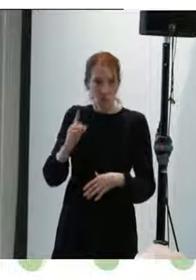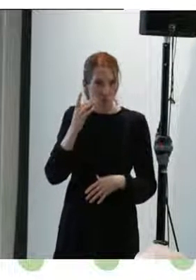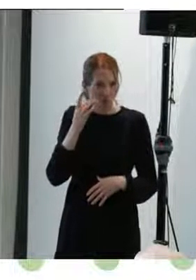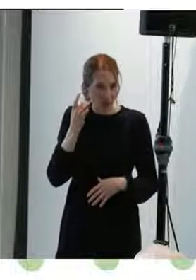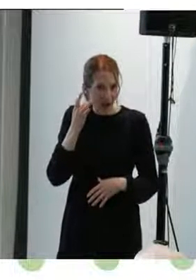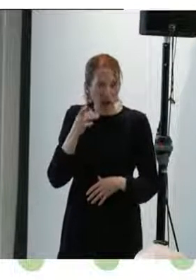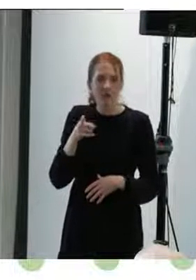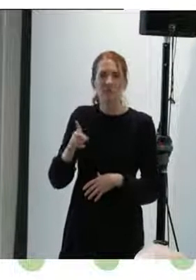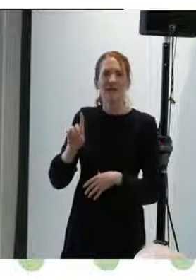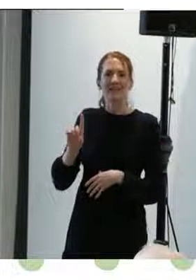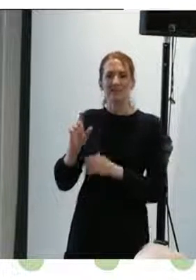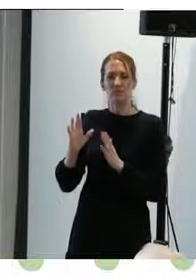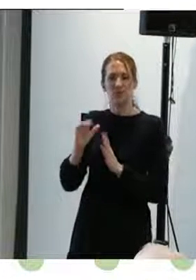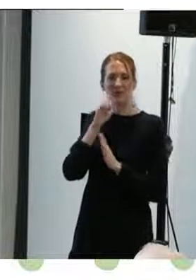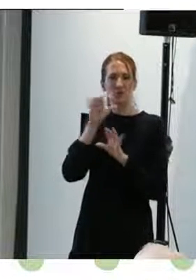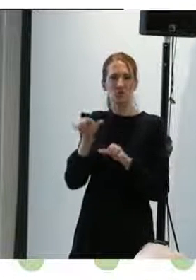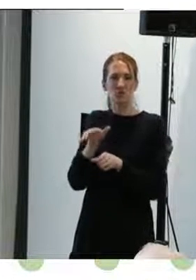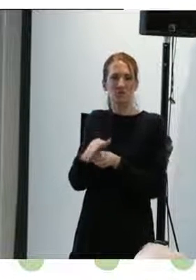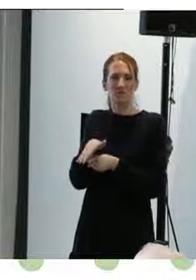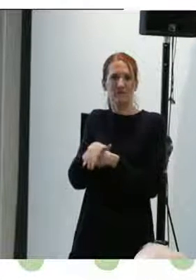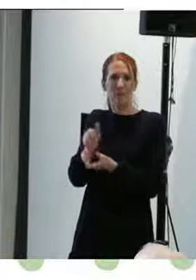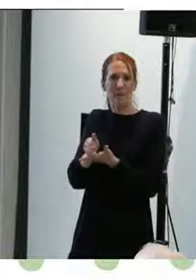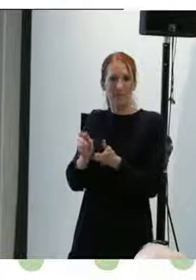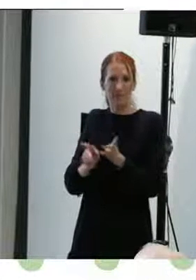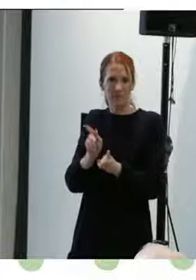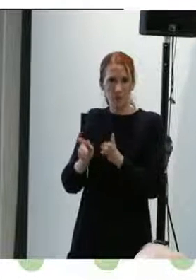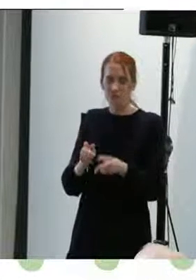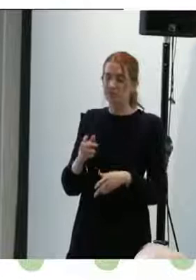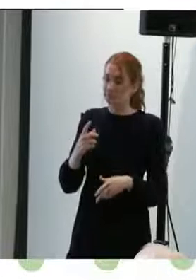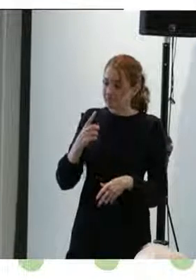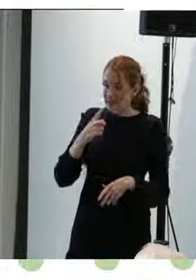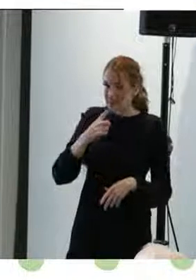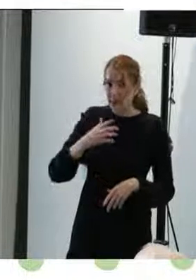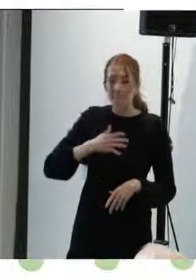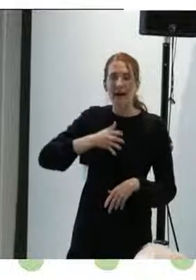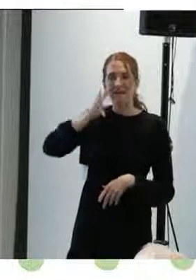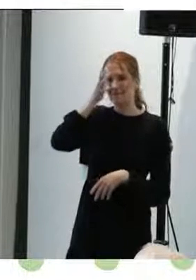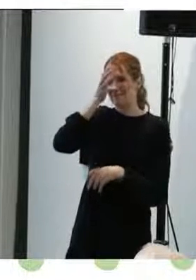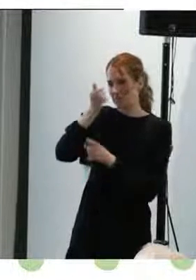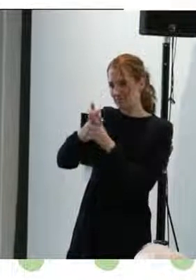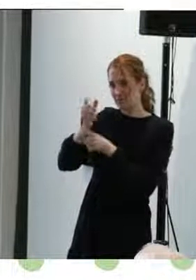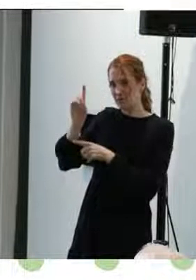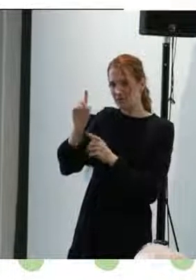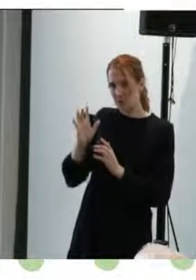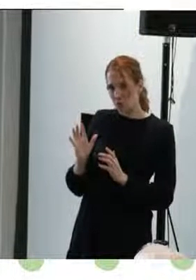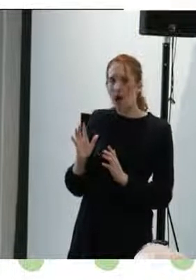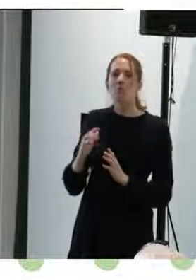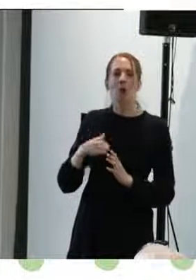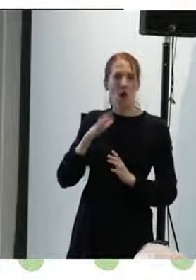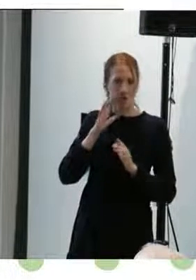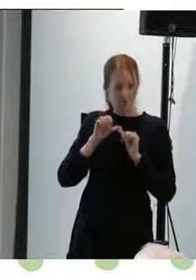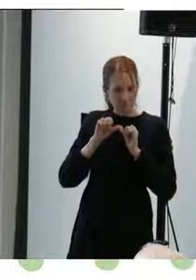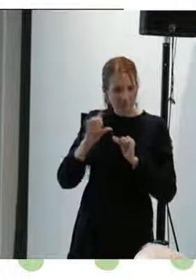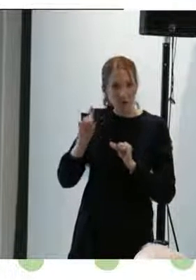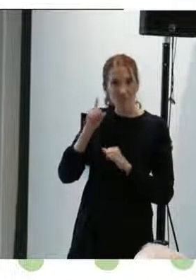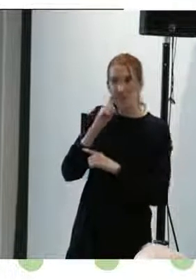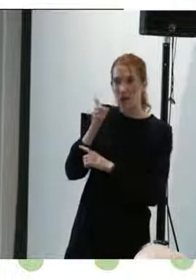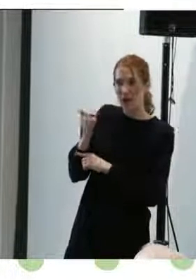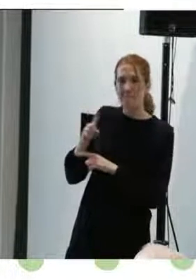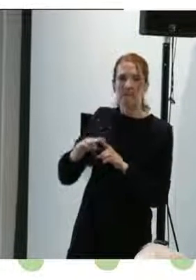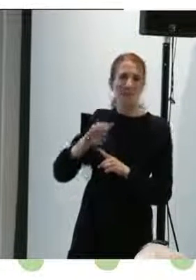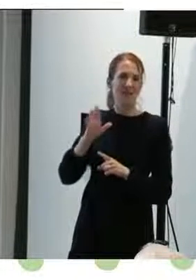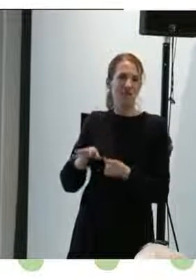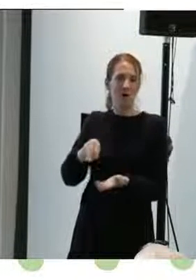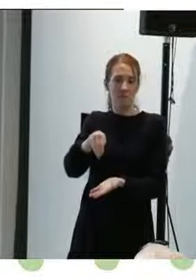to help people. He says, my dad was a Democrat, I'm gonna stay Democrat for him, but I'll never vote Democrat again. At one time, the